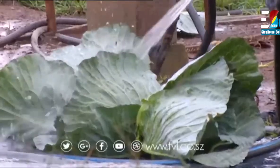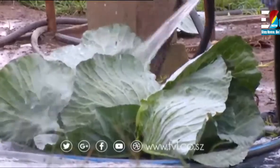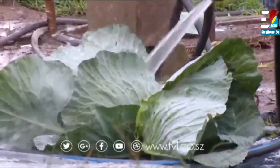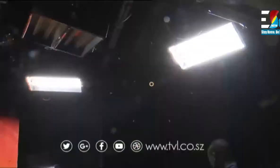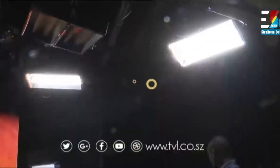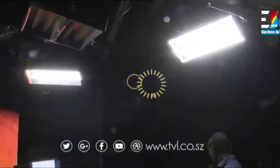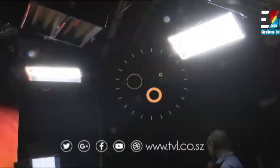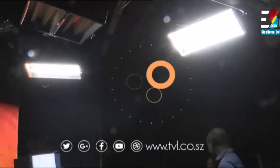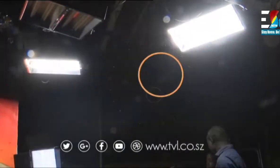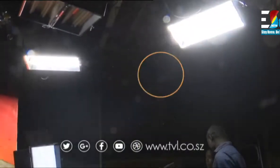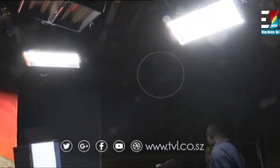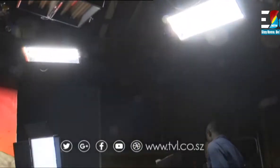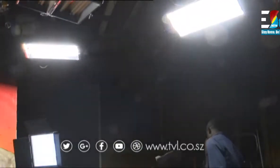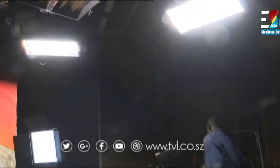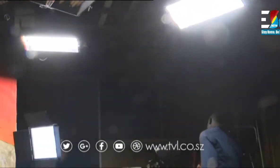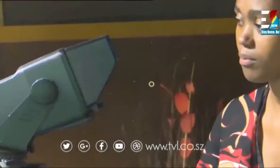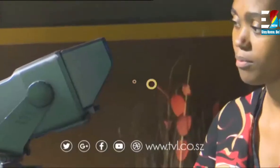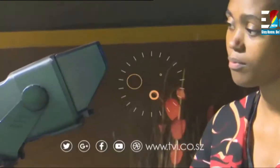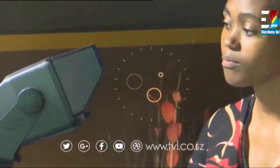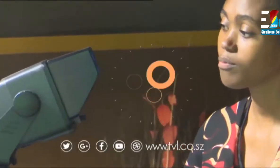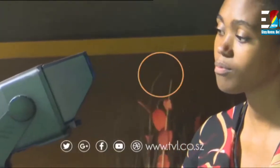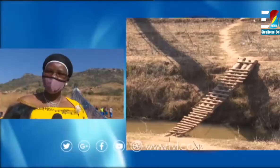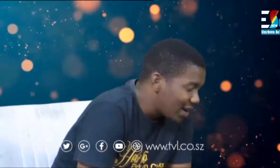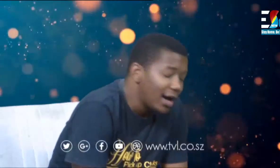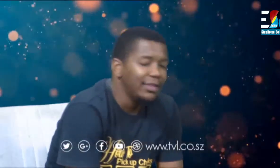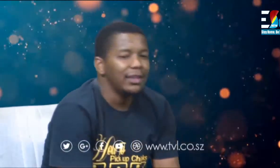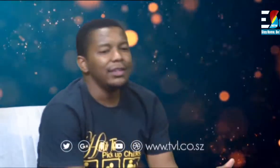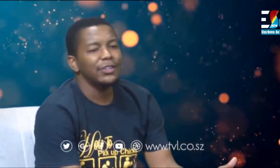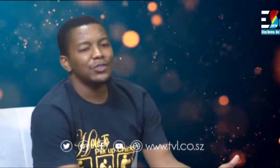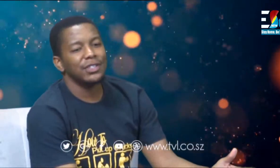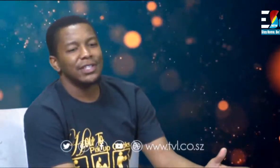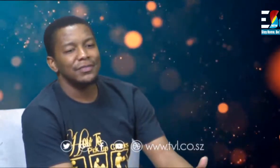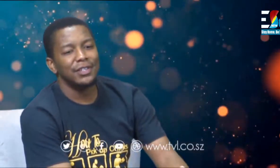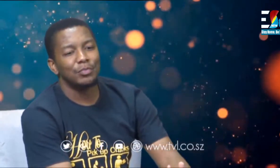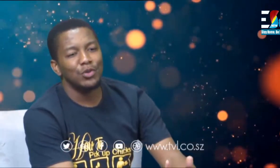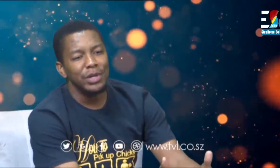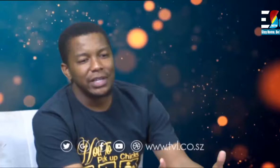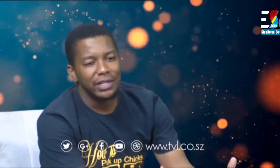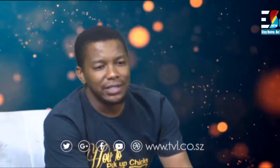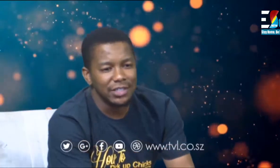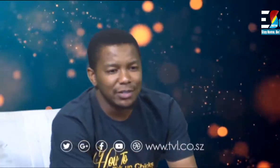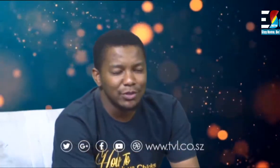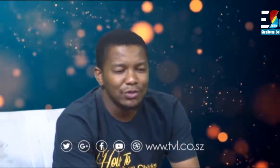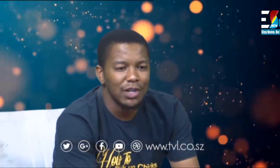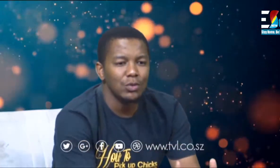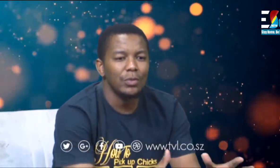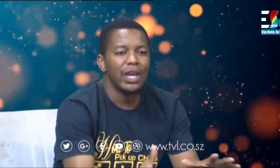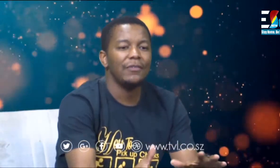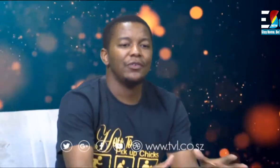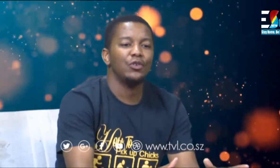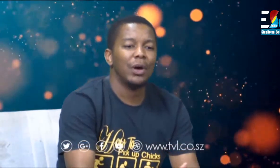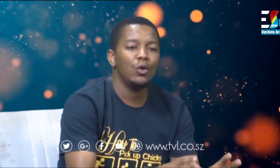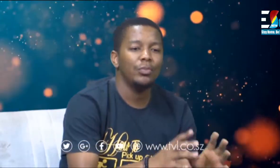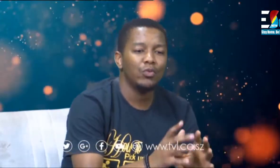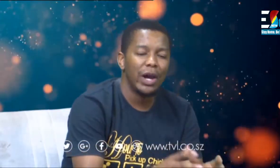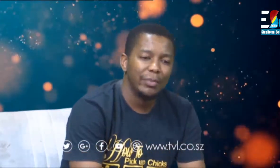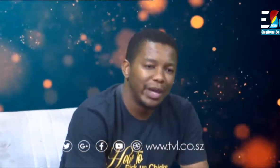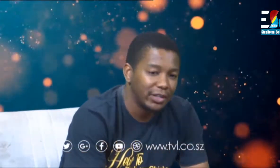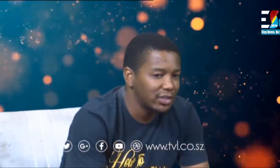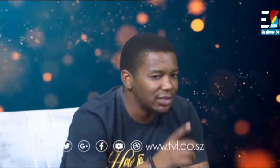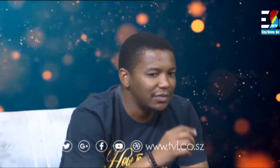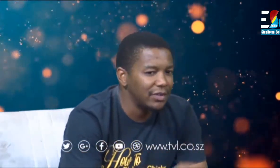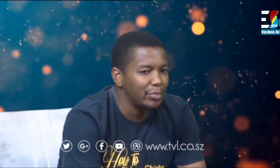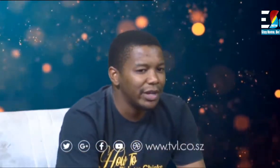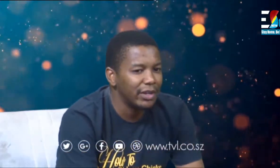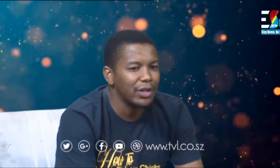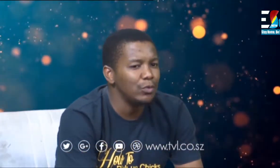500 emalangeni or 6 months imprisonment. And the industry is definitely blooming, ladies and gentlemen. So that's what we have for you. But we'll be